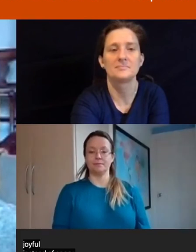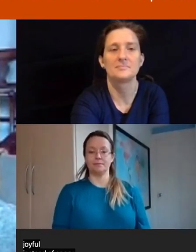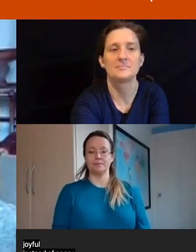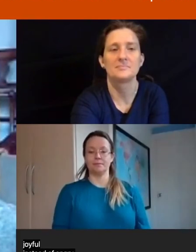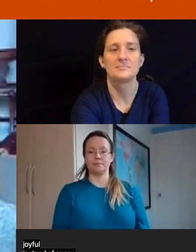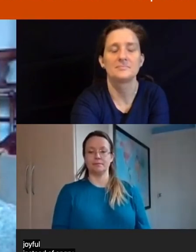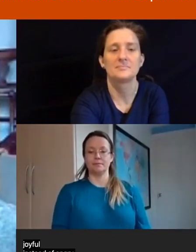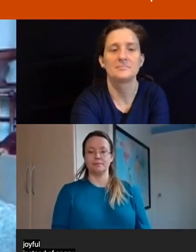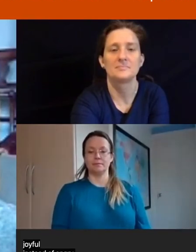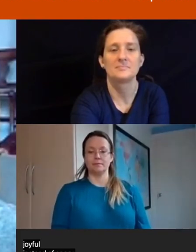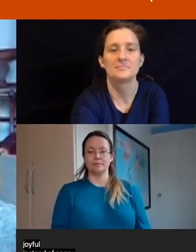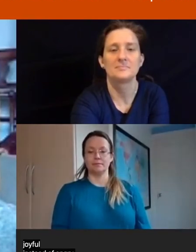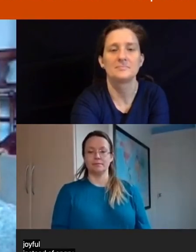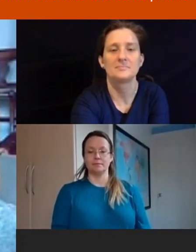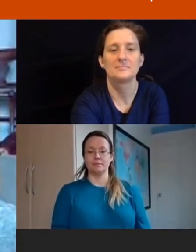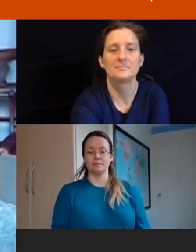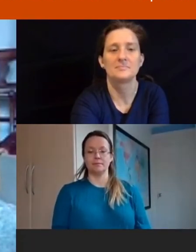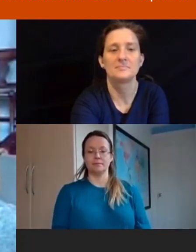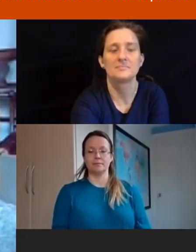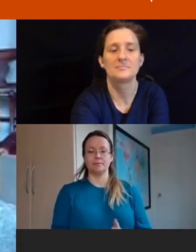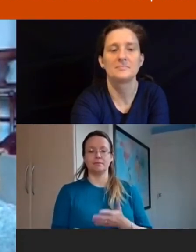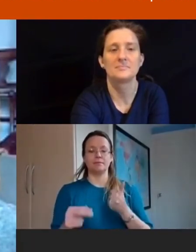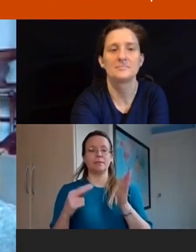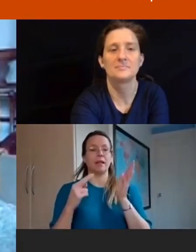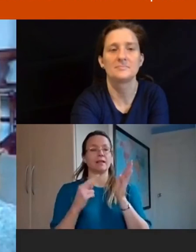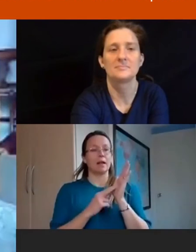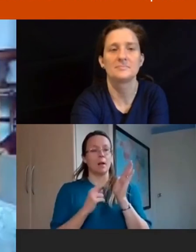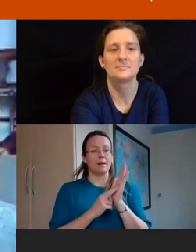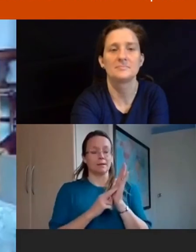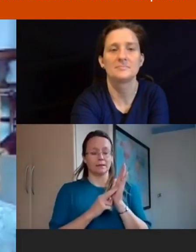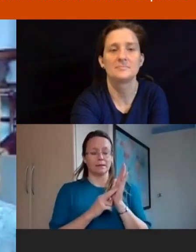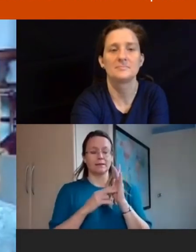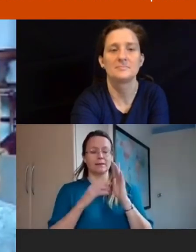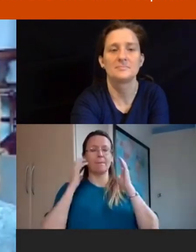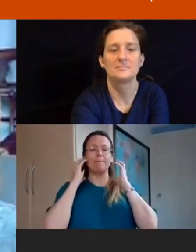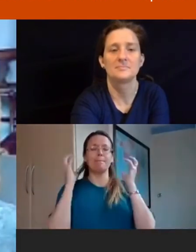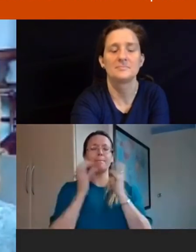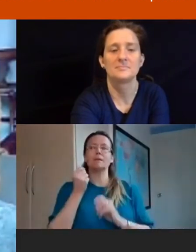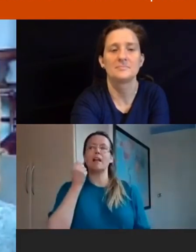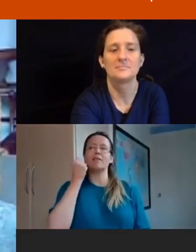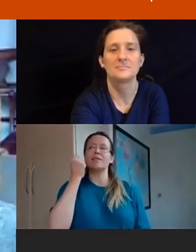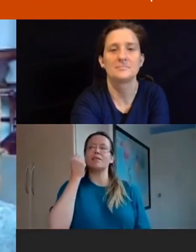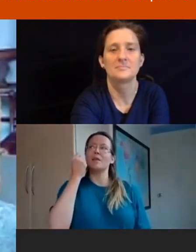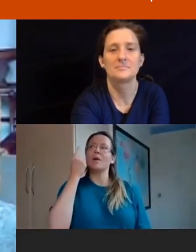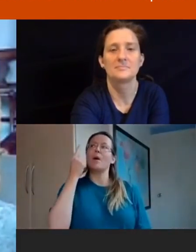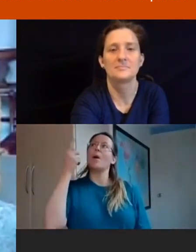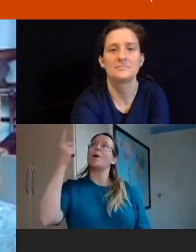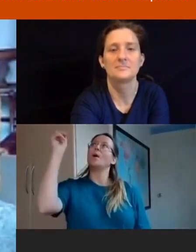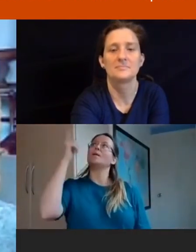Naomi, I wonder if Moses thought his mission from God was going to get easier and